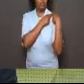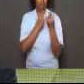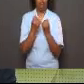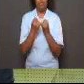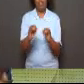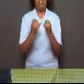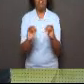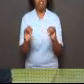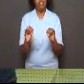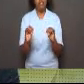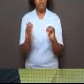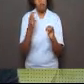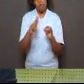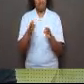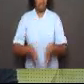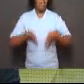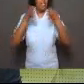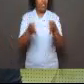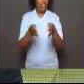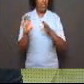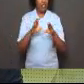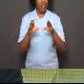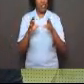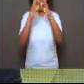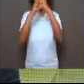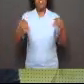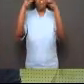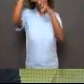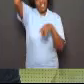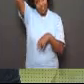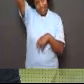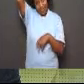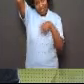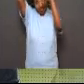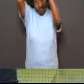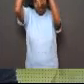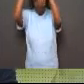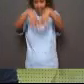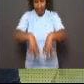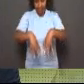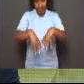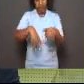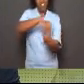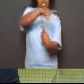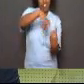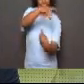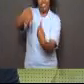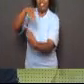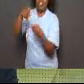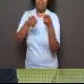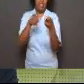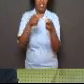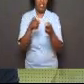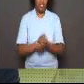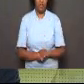delegated or transferred from the federal government to regional or local